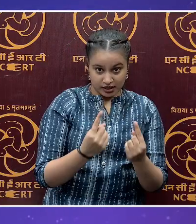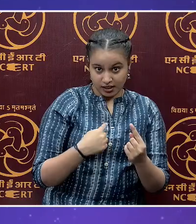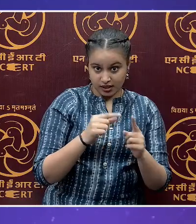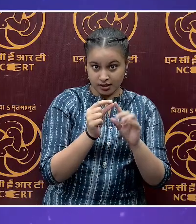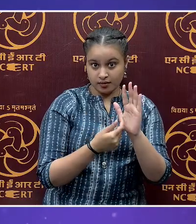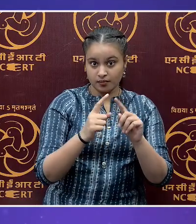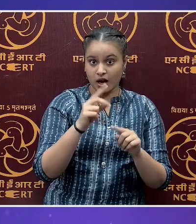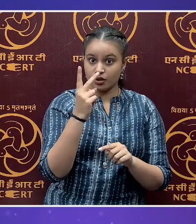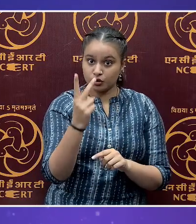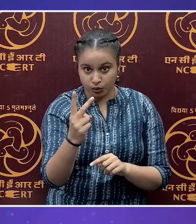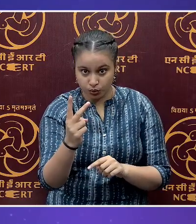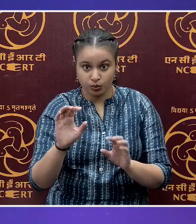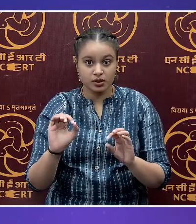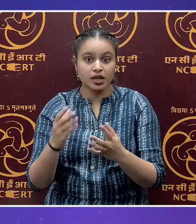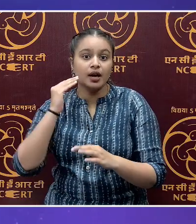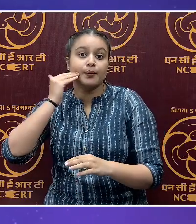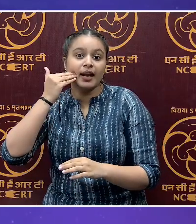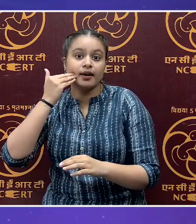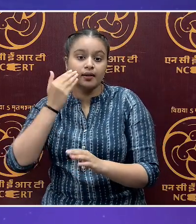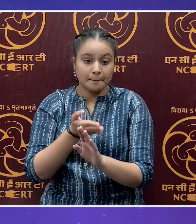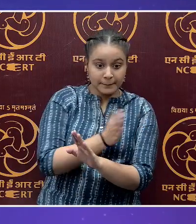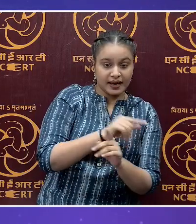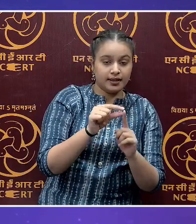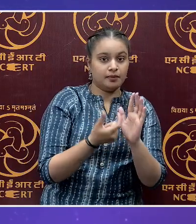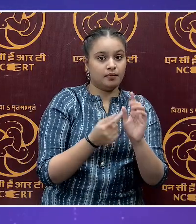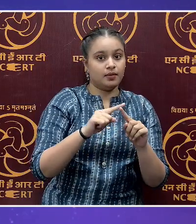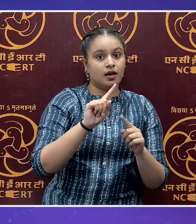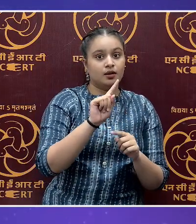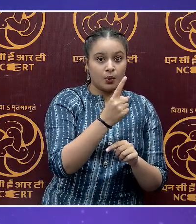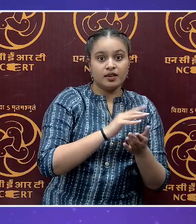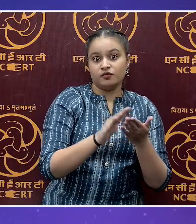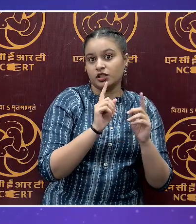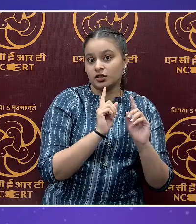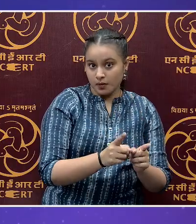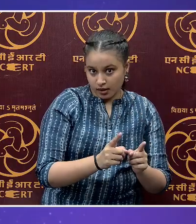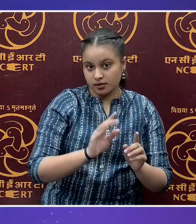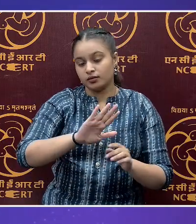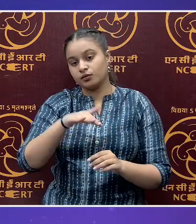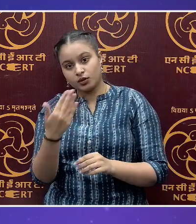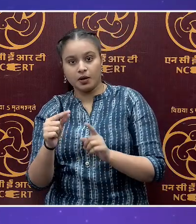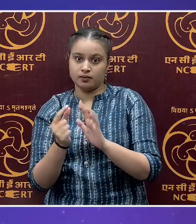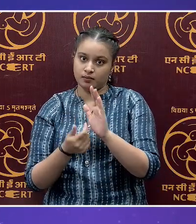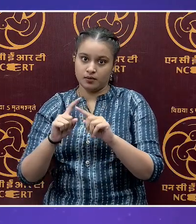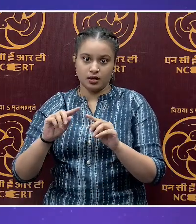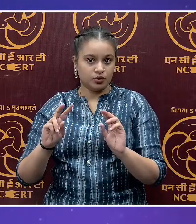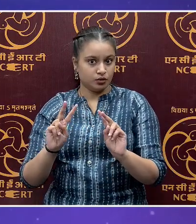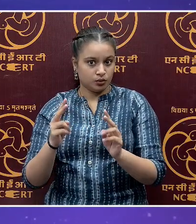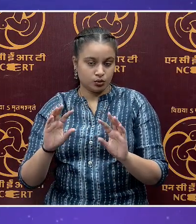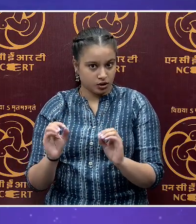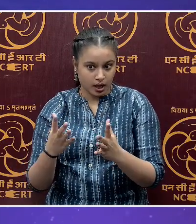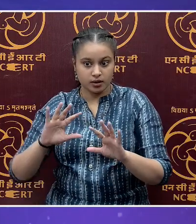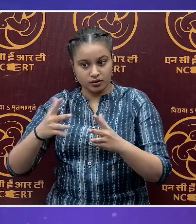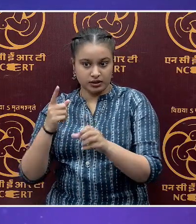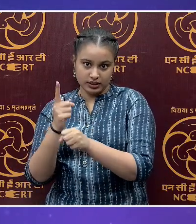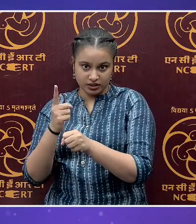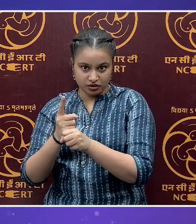1 is completed. Okay. Yeah. So, let's say health teacher assign one screening for the teacher. Once the teacher will complete their screening,